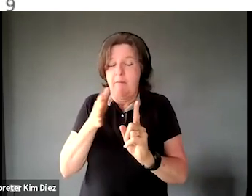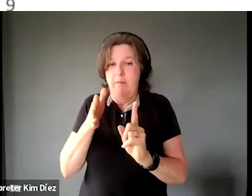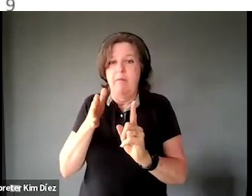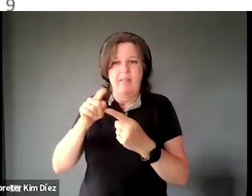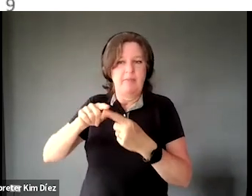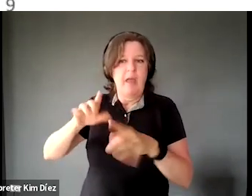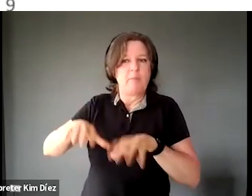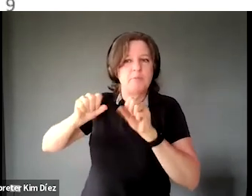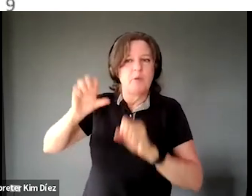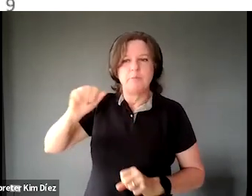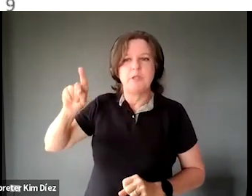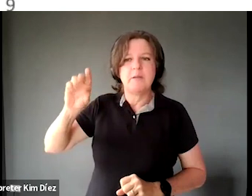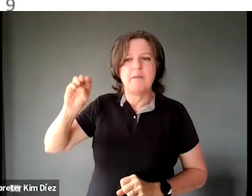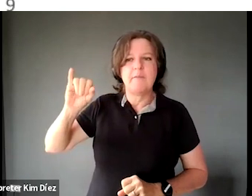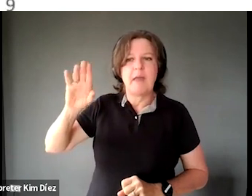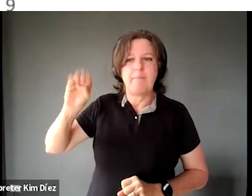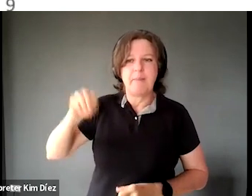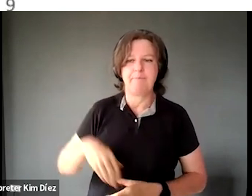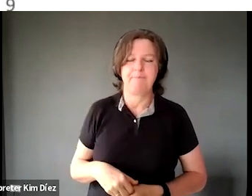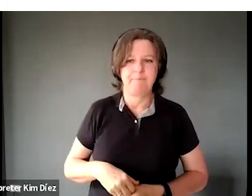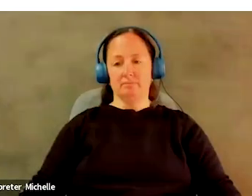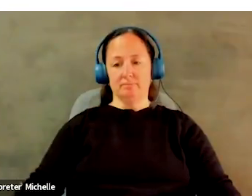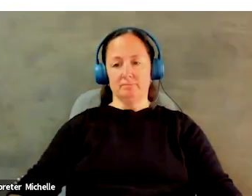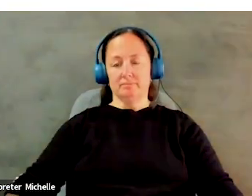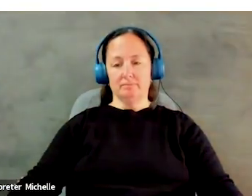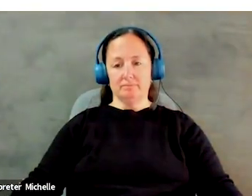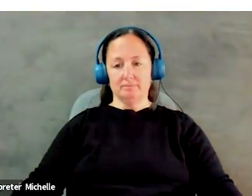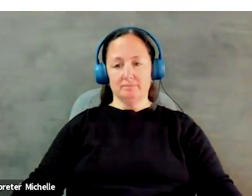by using lime as a way to control cadmium absorption.